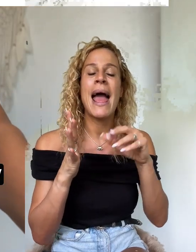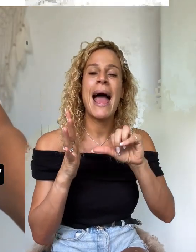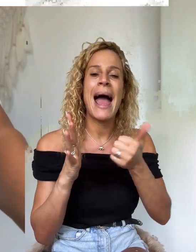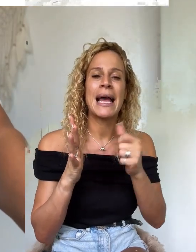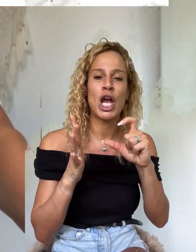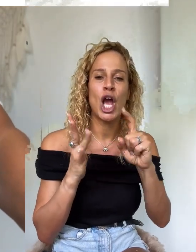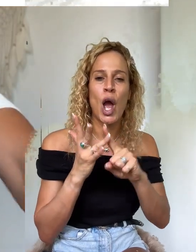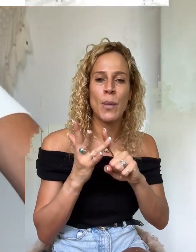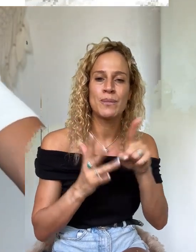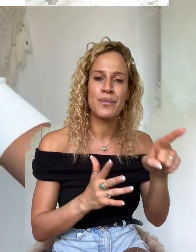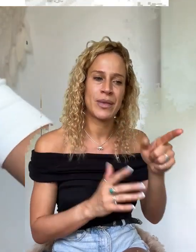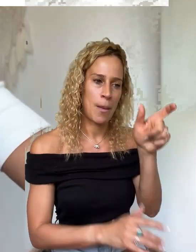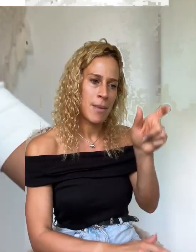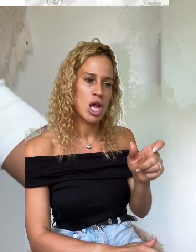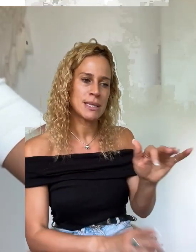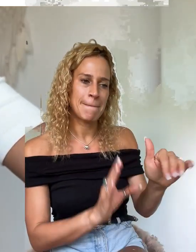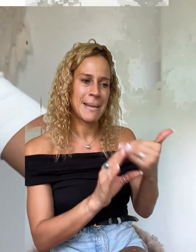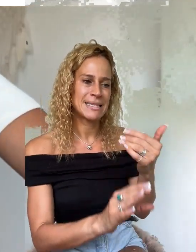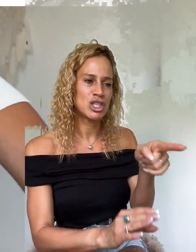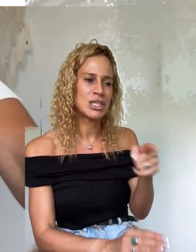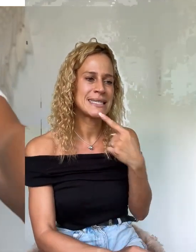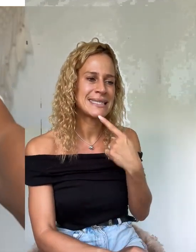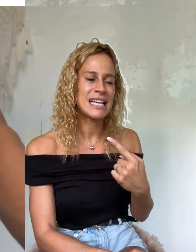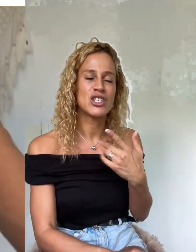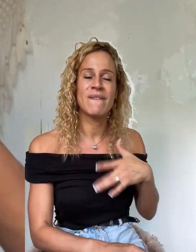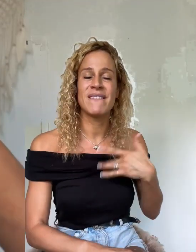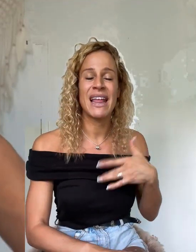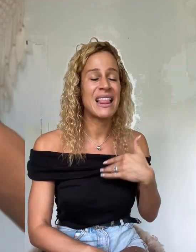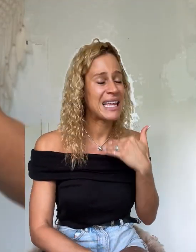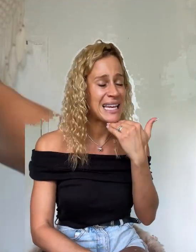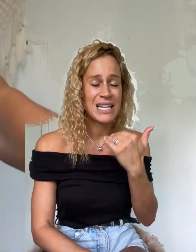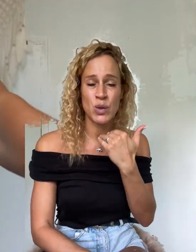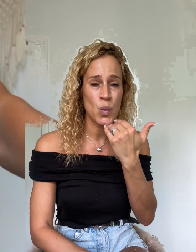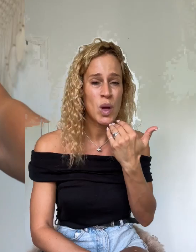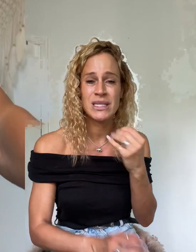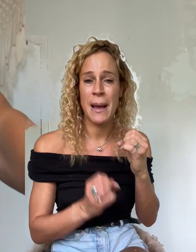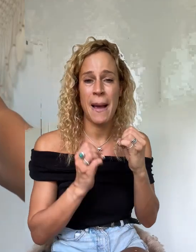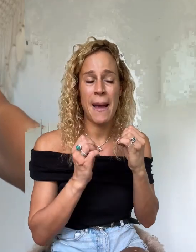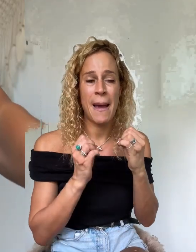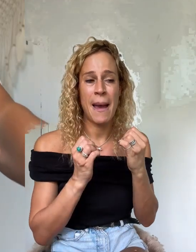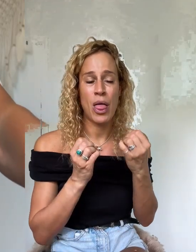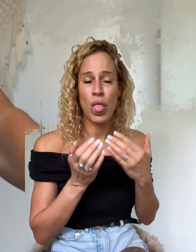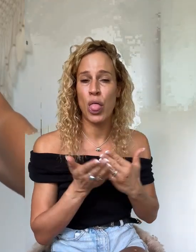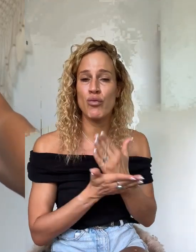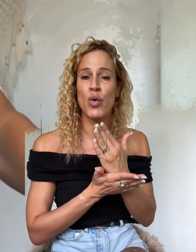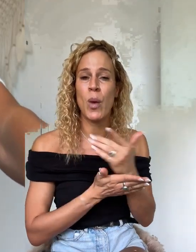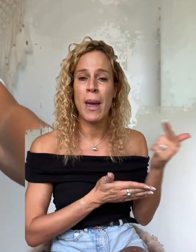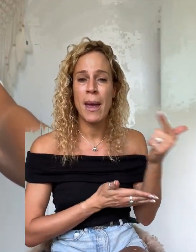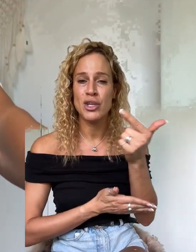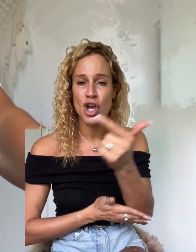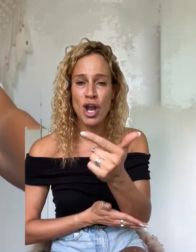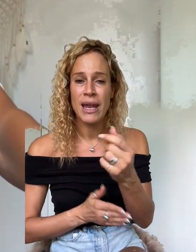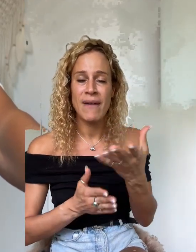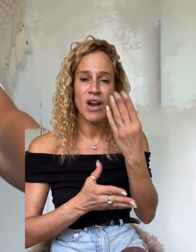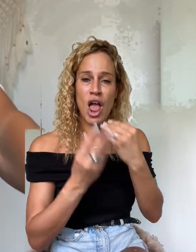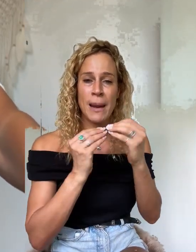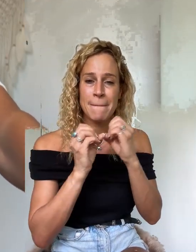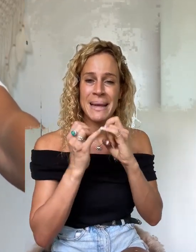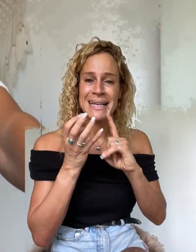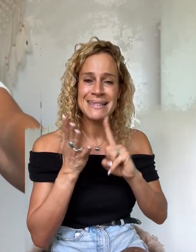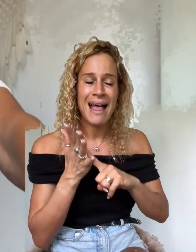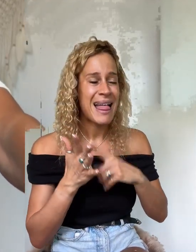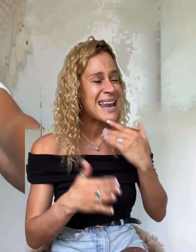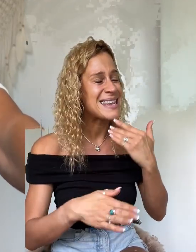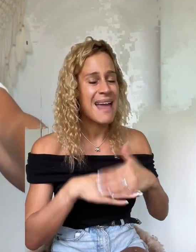much inadequacy. Love that you're using the word inadequacy on my BSL journey, and I never allow myself